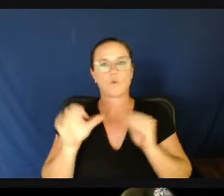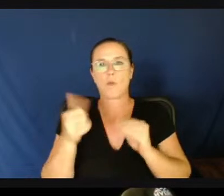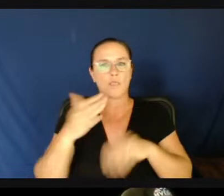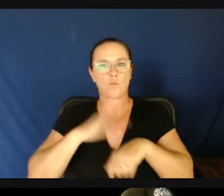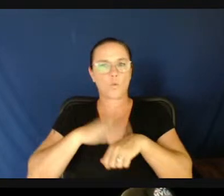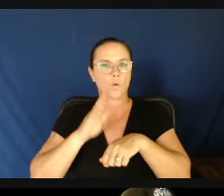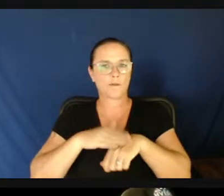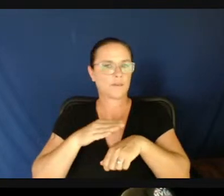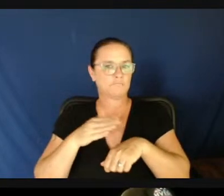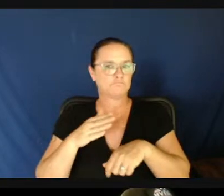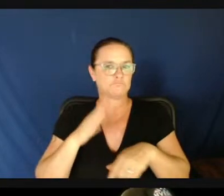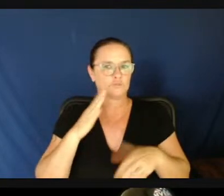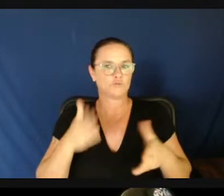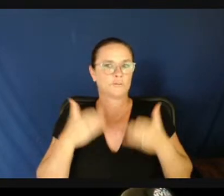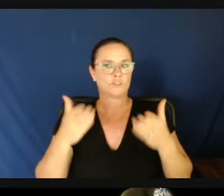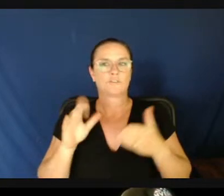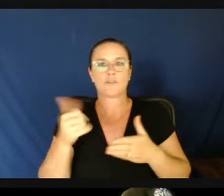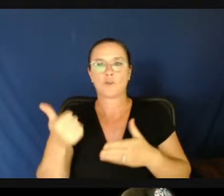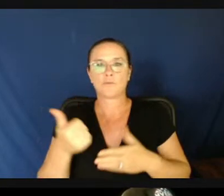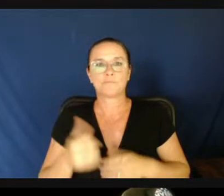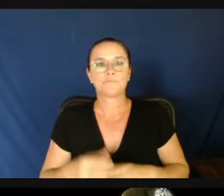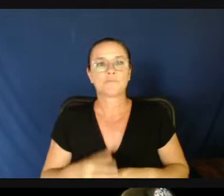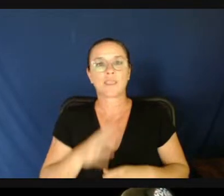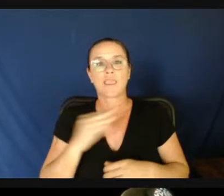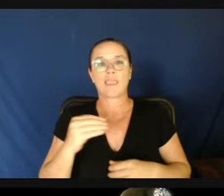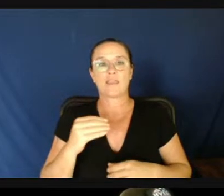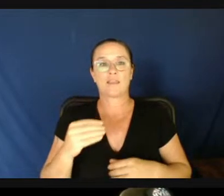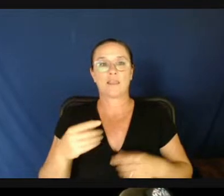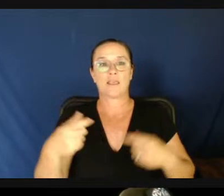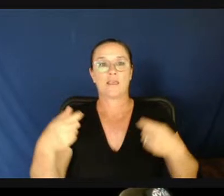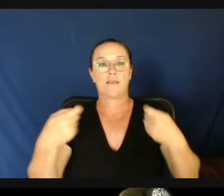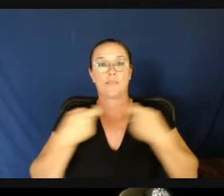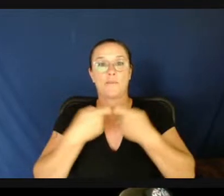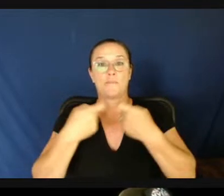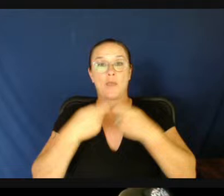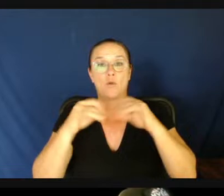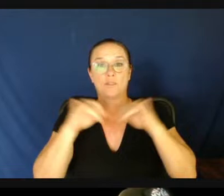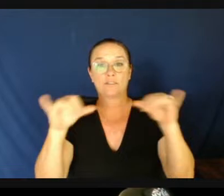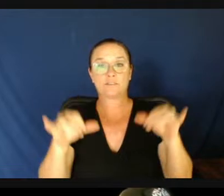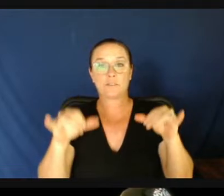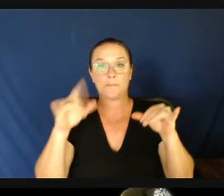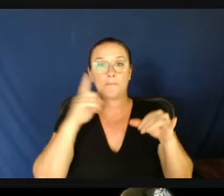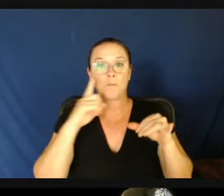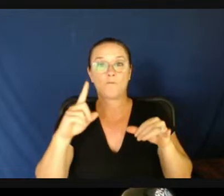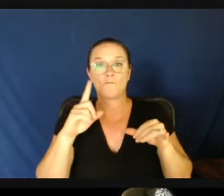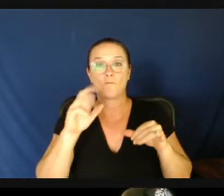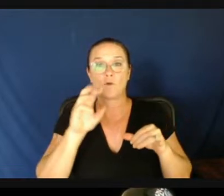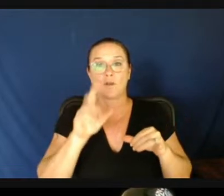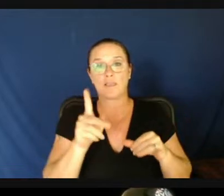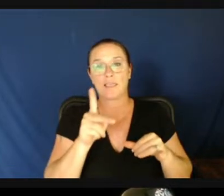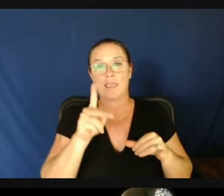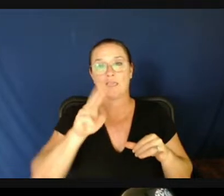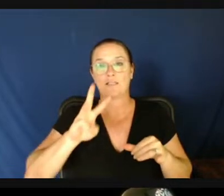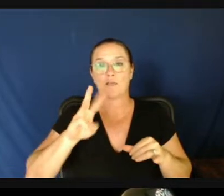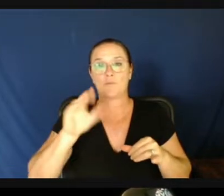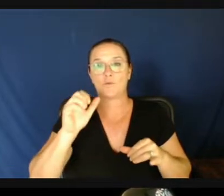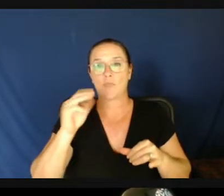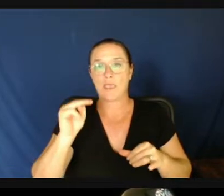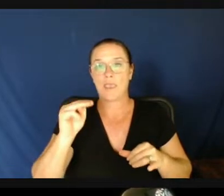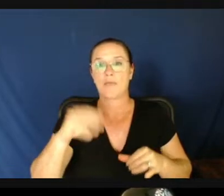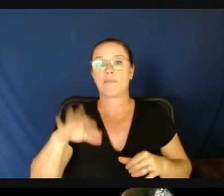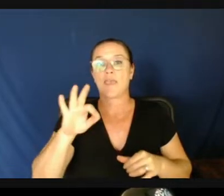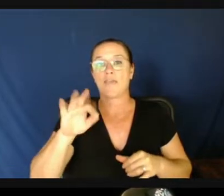here. And the only other note here is that the power system that supplies the webcams, KW cam, F1 thermal camera, and the